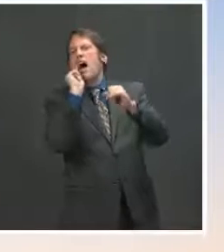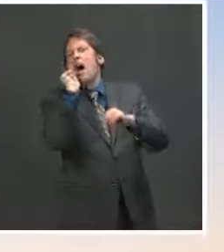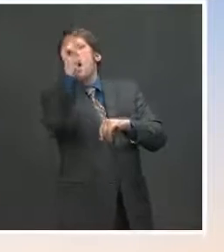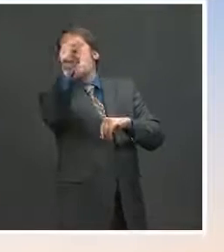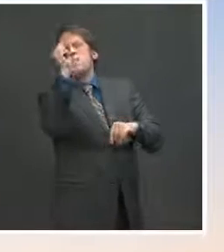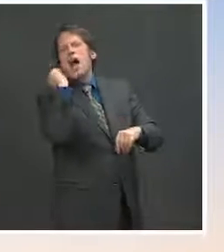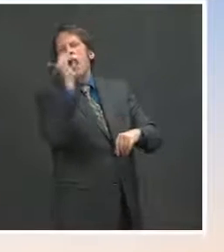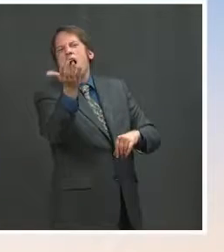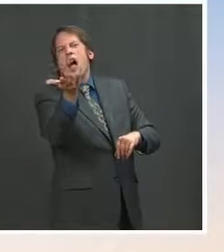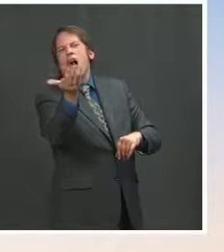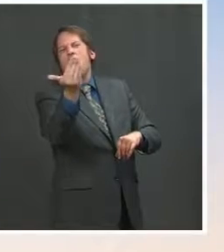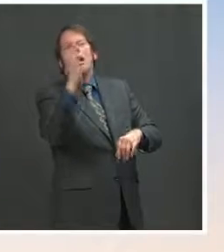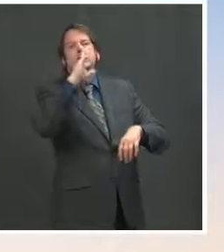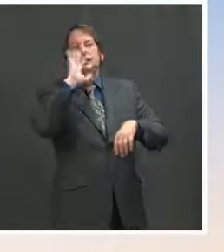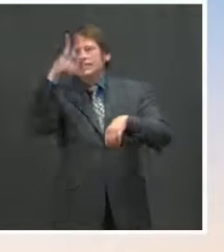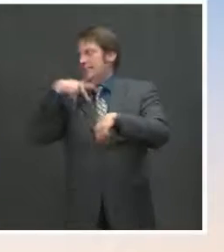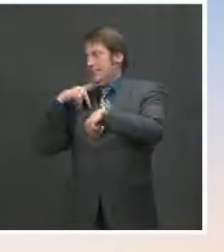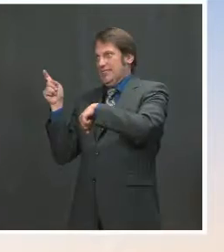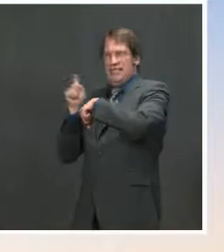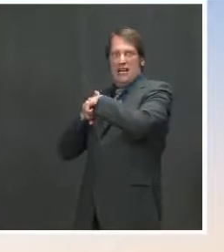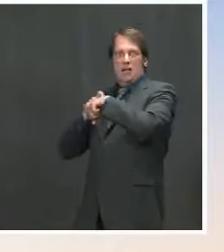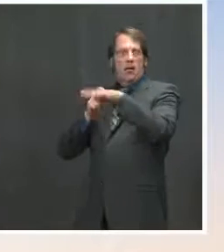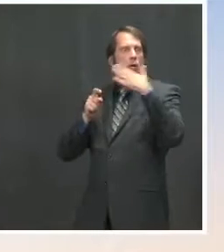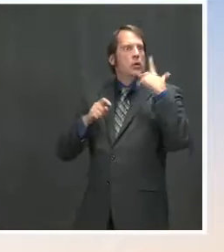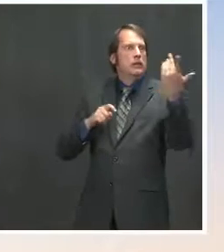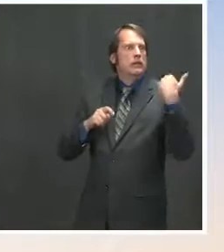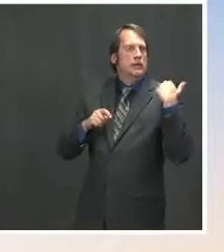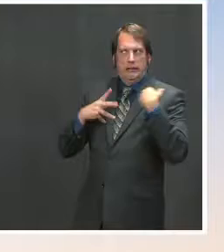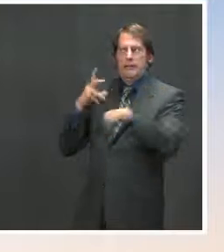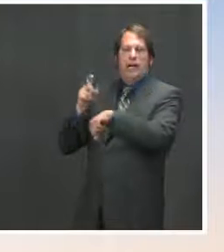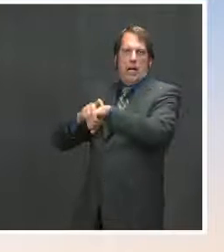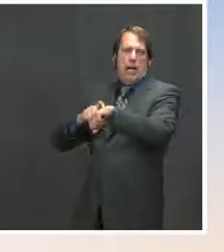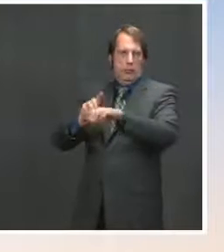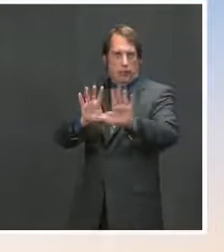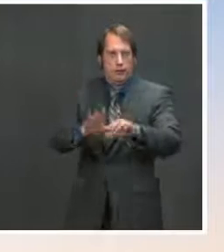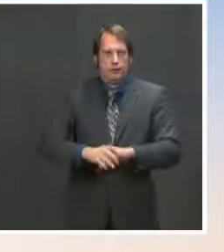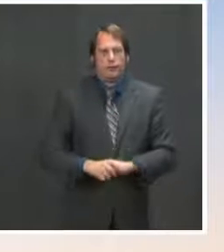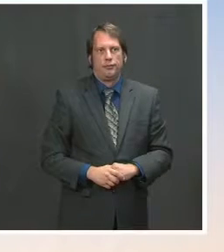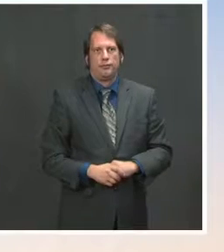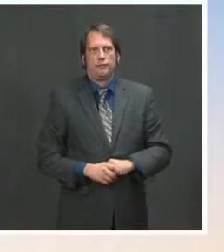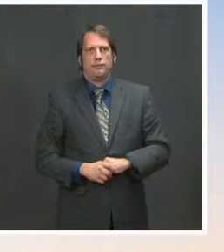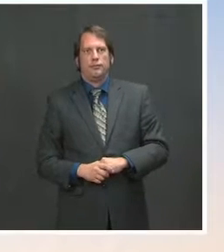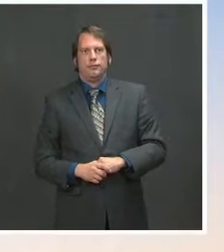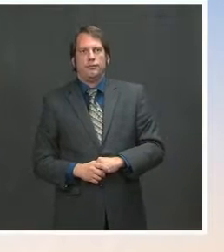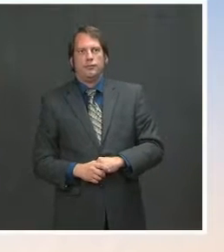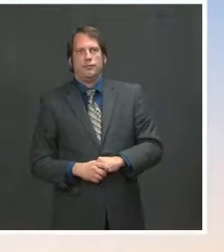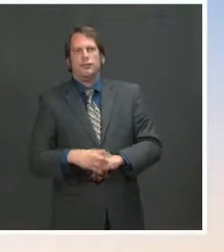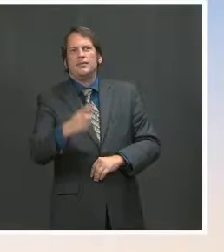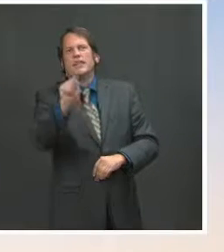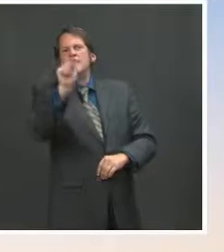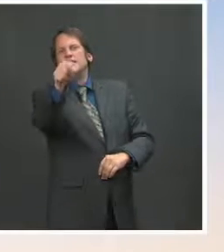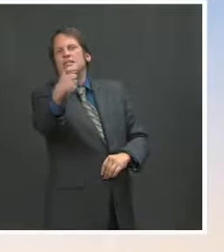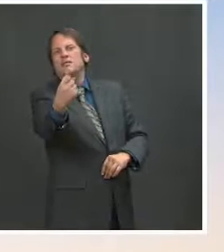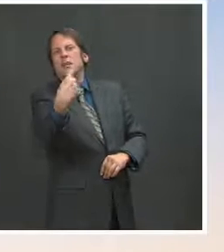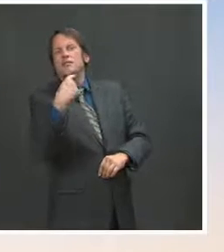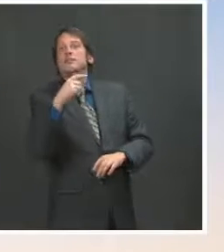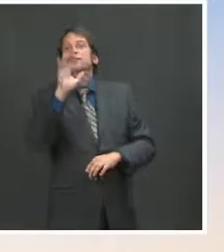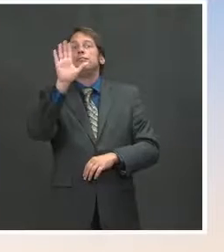attention to the time. Thank you for the reminder. Go ahead. Just a couple quick ones. On Johnson & Johnson, between the pause and then the issues at the Baltimore